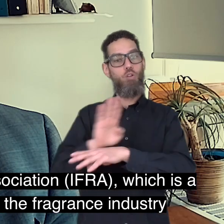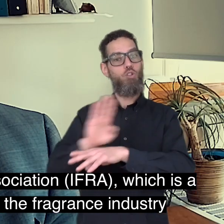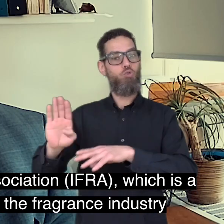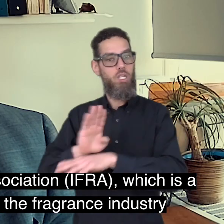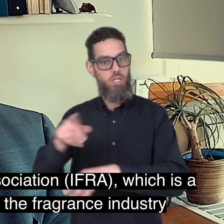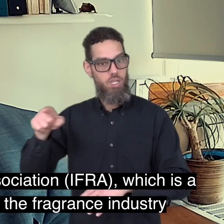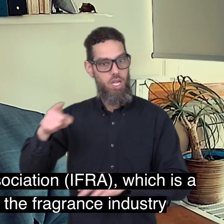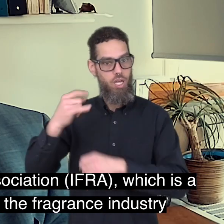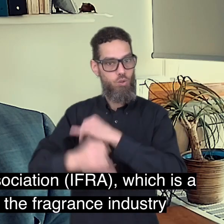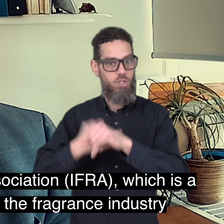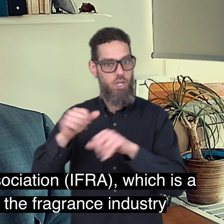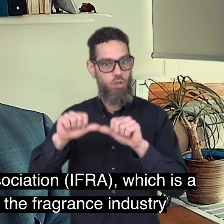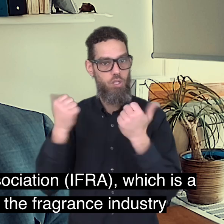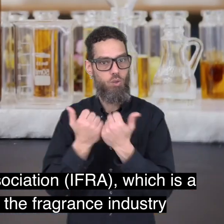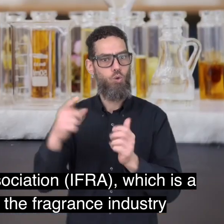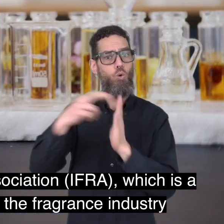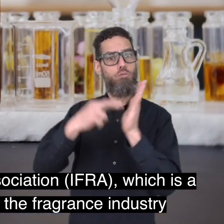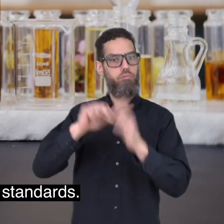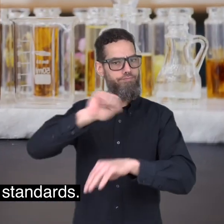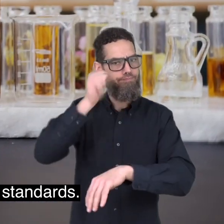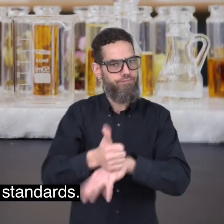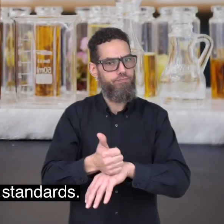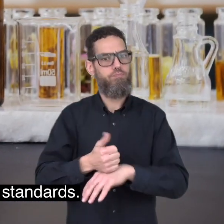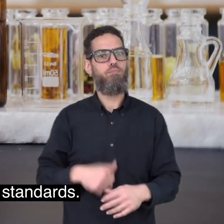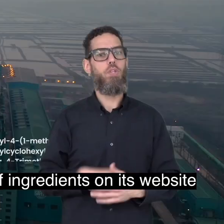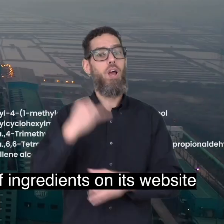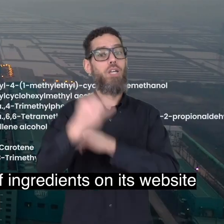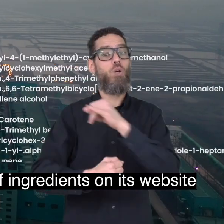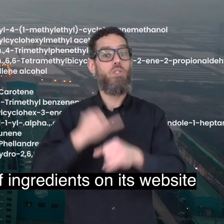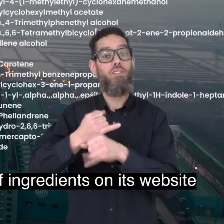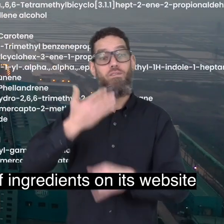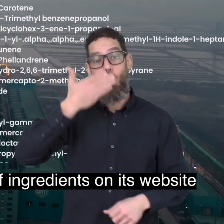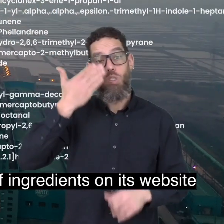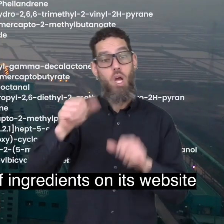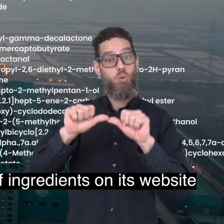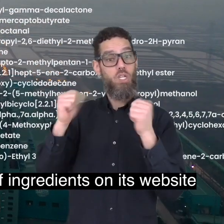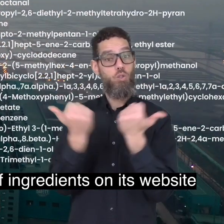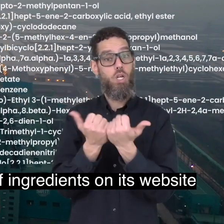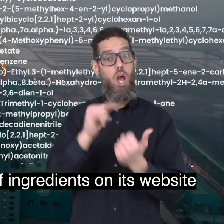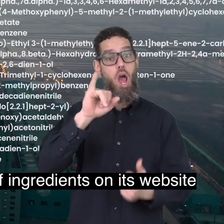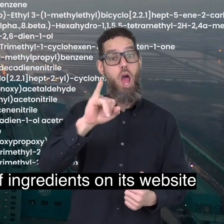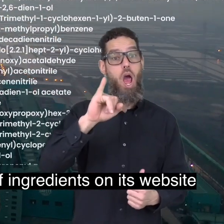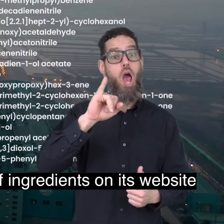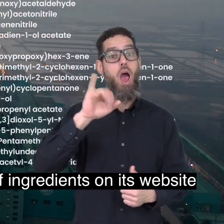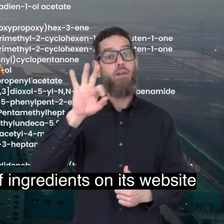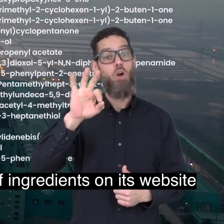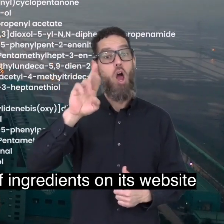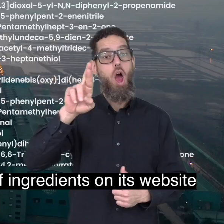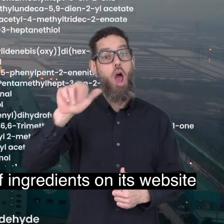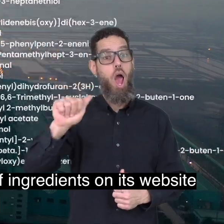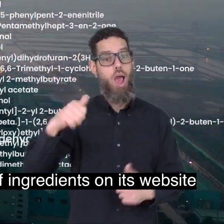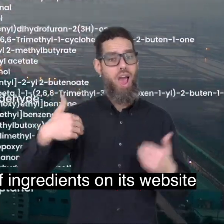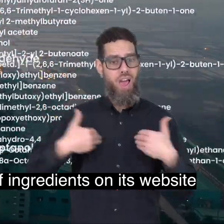industry that sets its own code of practice and safety standards. The International Fragrance Association, or